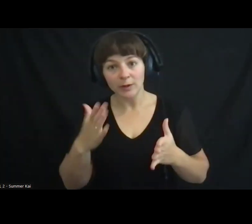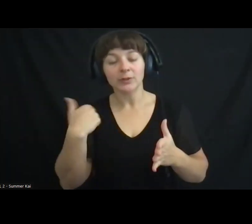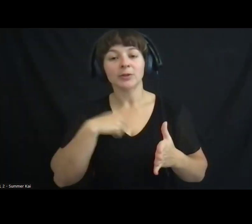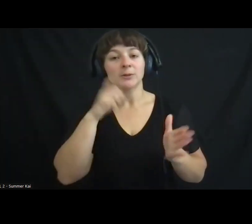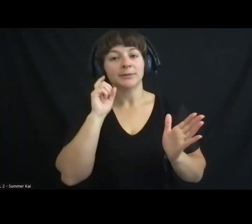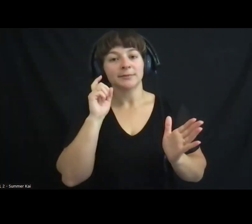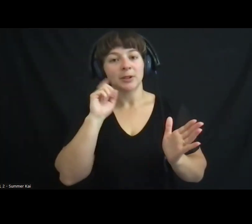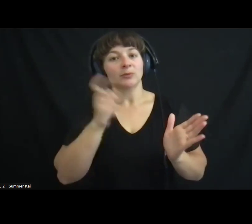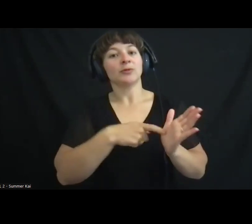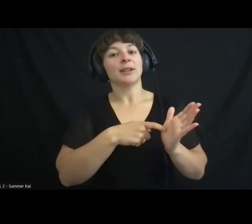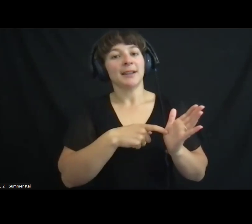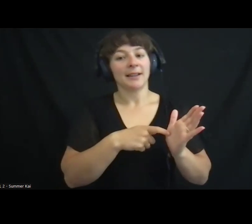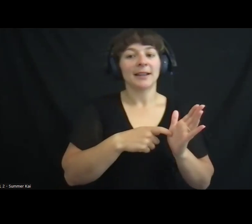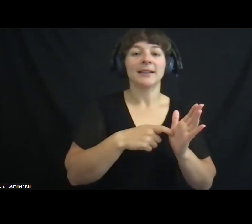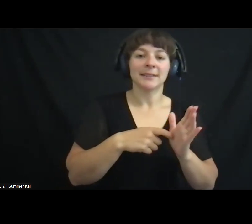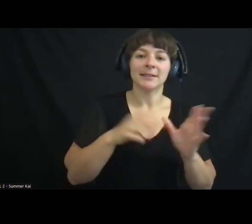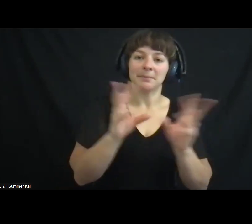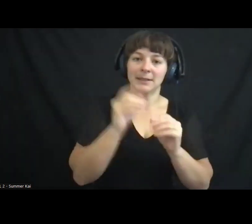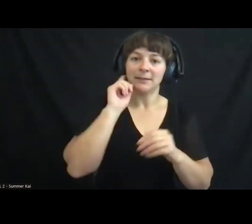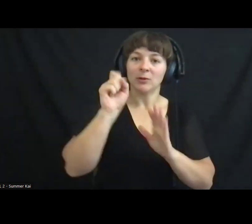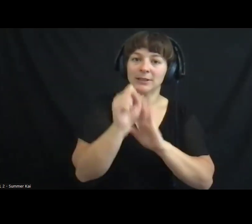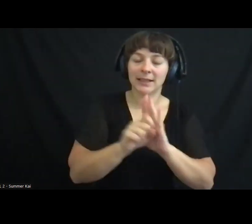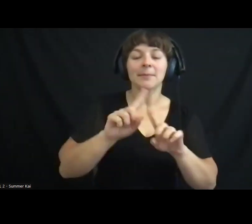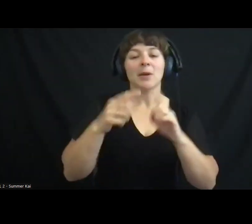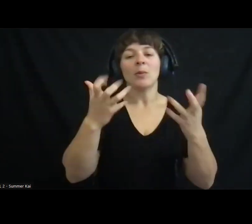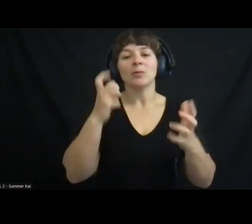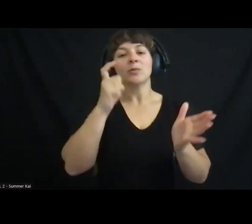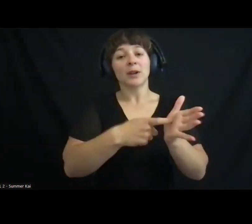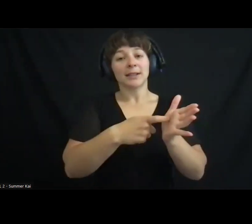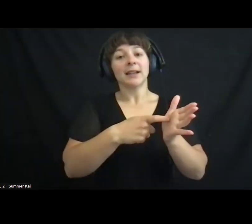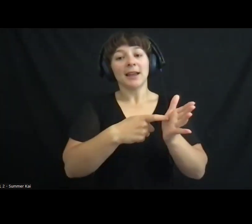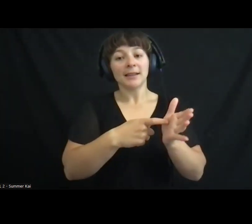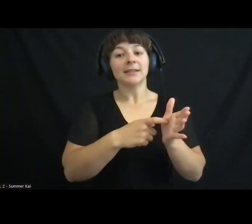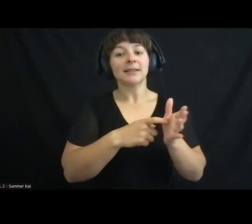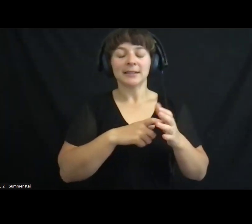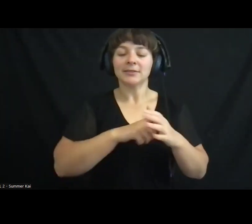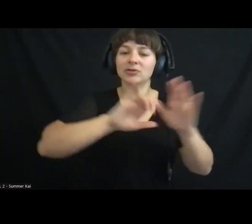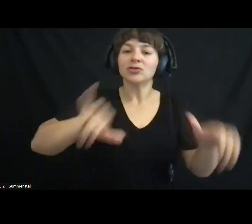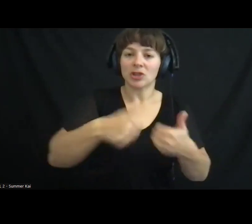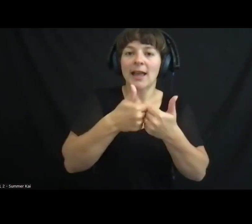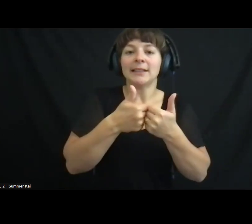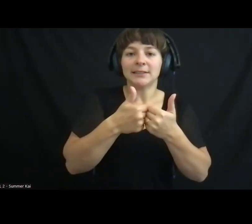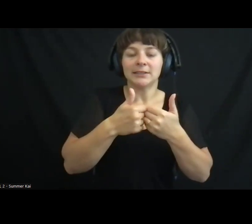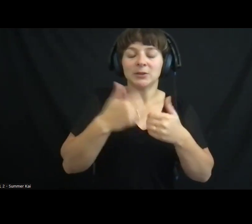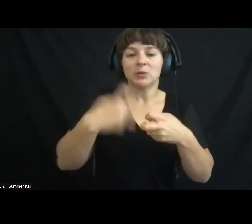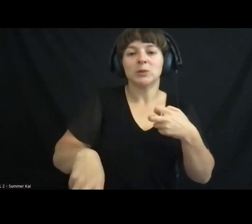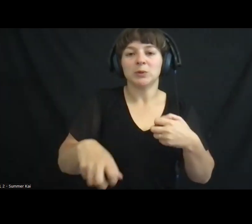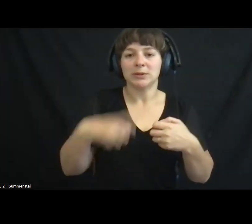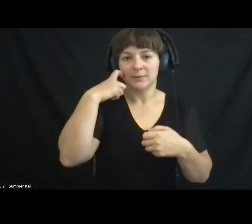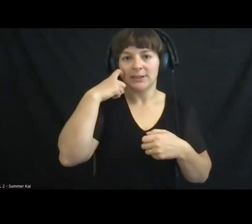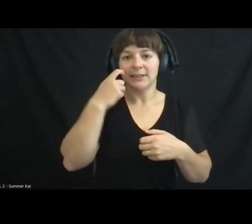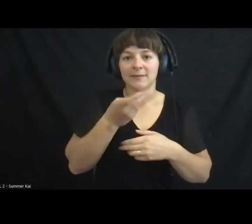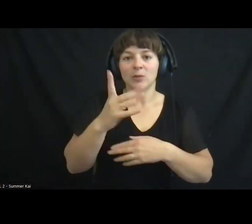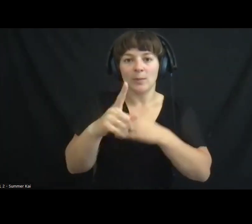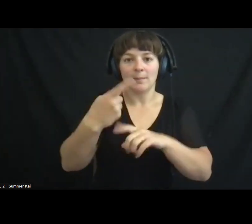convened this meeting on behalf of the state, I just want to start out by acknowledging the difficulty that the last few months has been. And